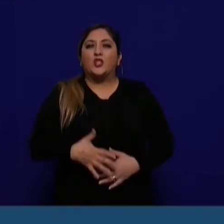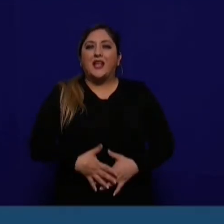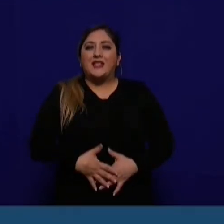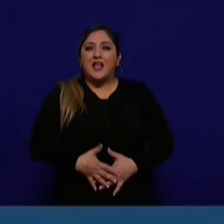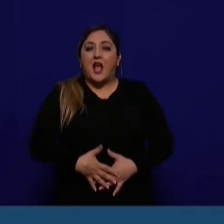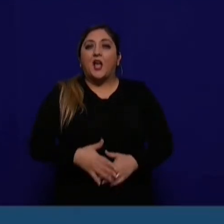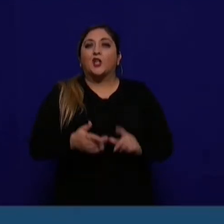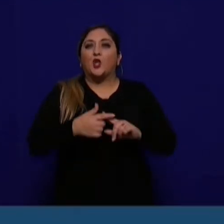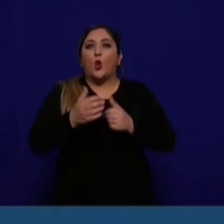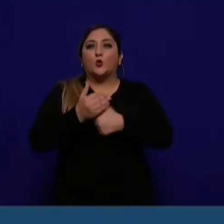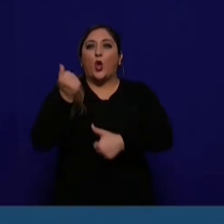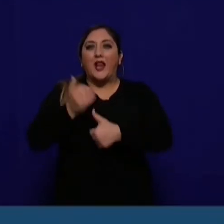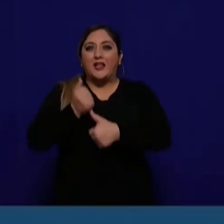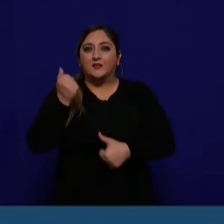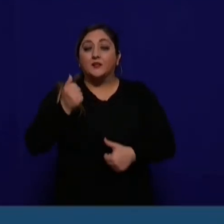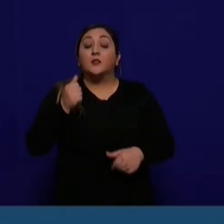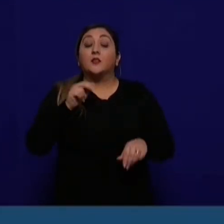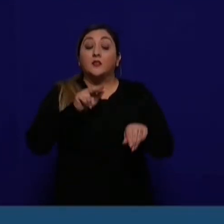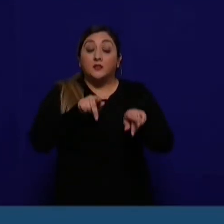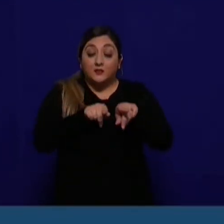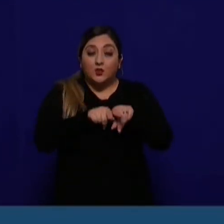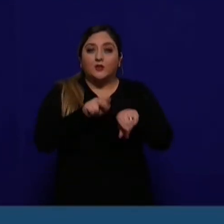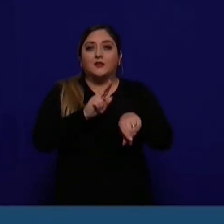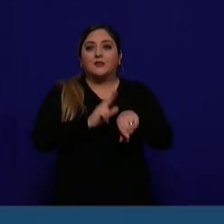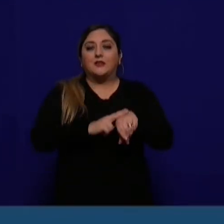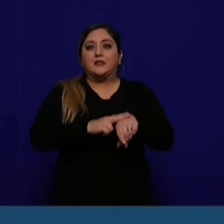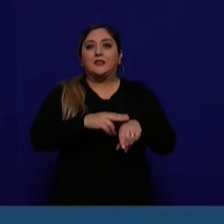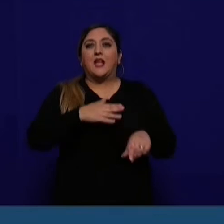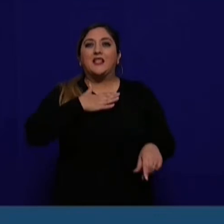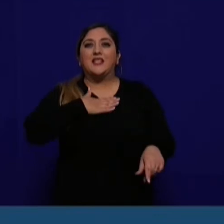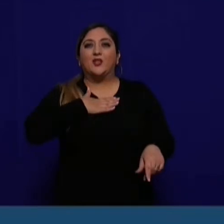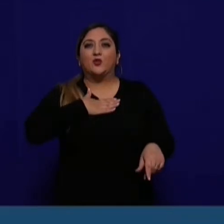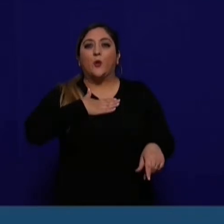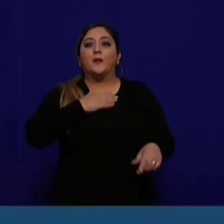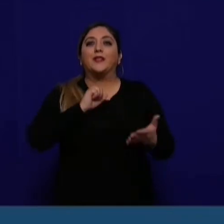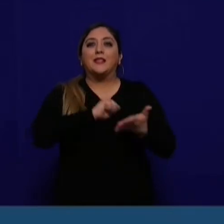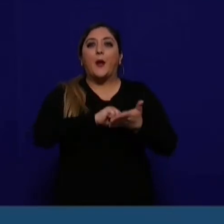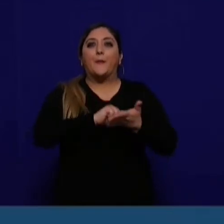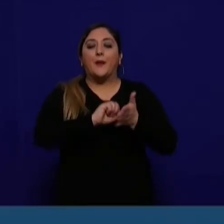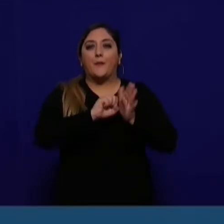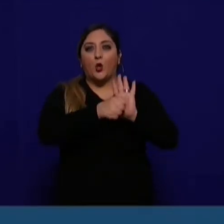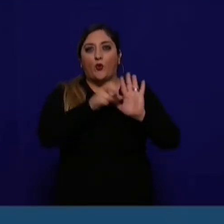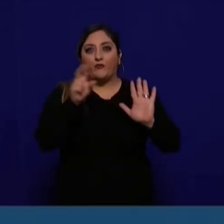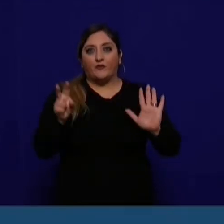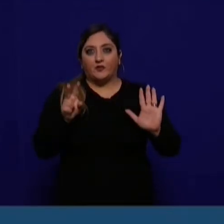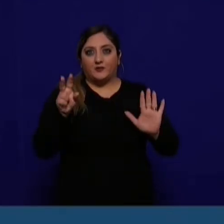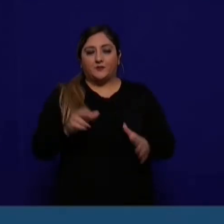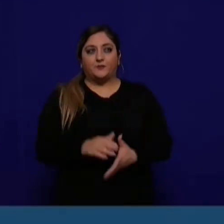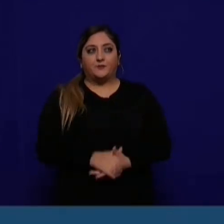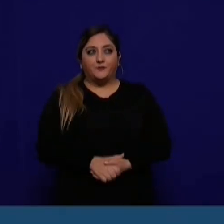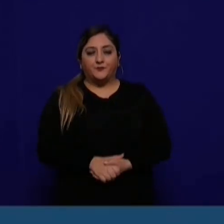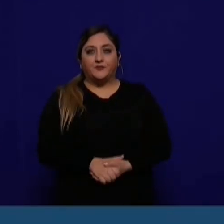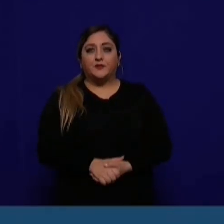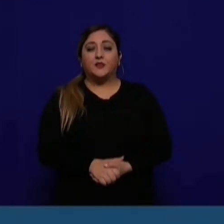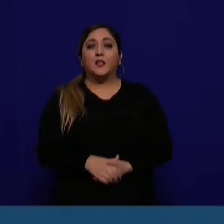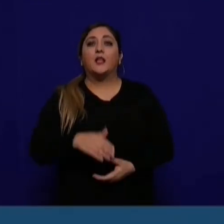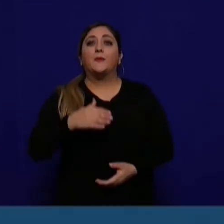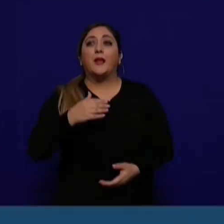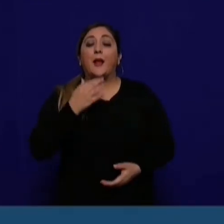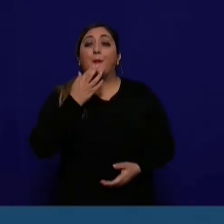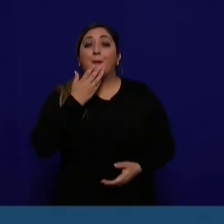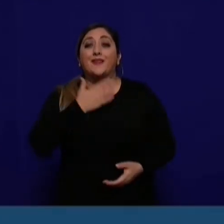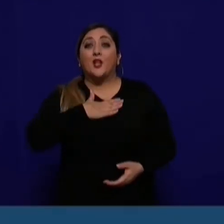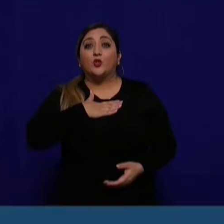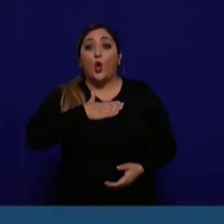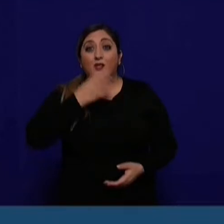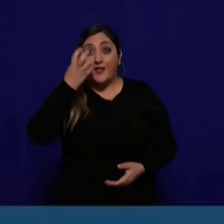anke diarrea li dawn ukoll huma sintomi li nafu li jkunu qegħdin hemmhekk mal-COVID. Il-sintomu tal-ejja huwa xi ħaġa li konna